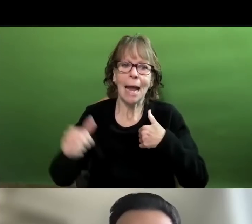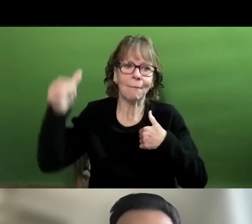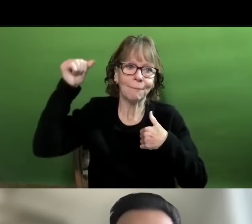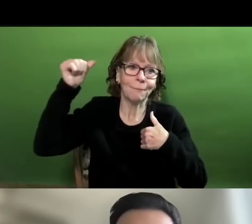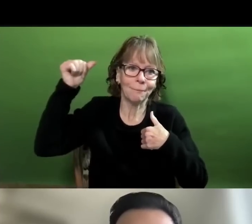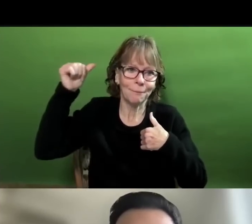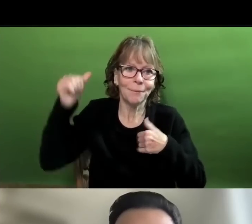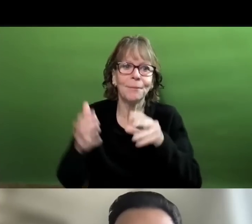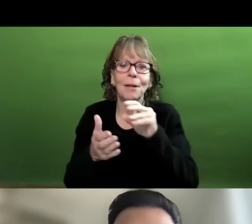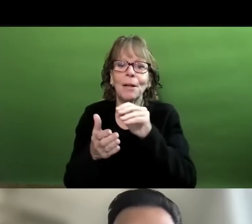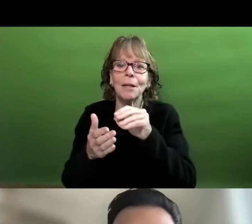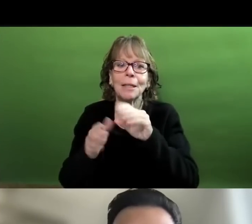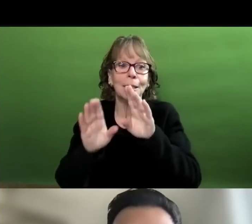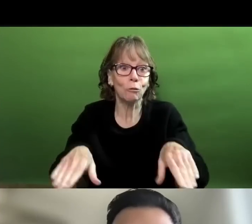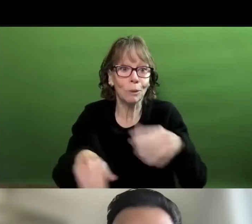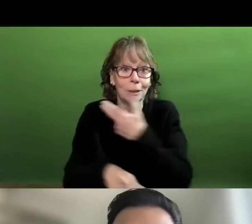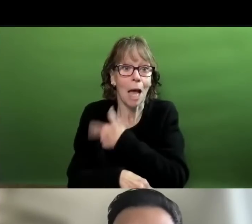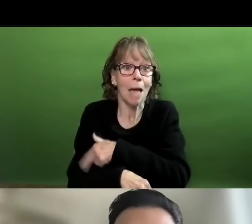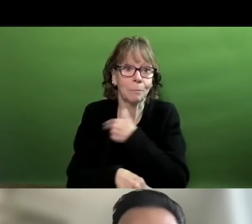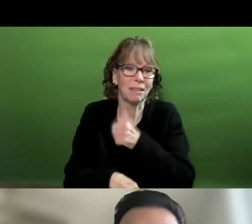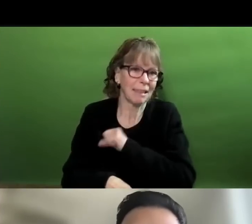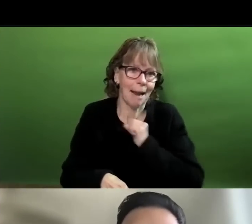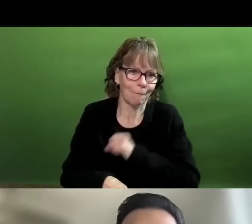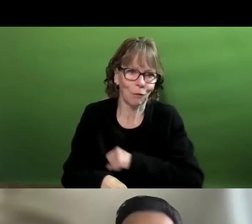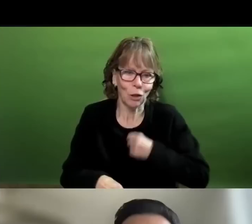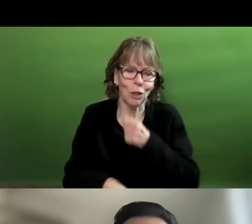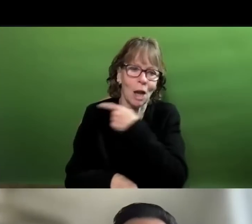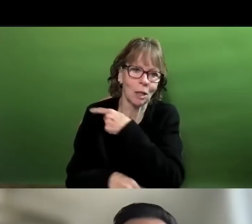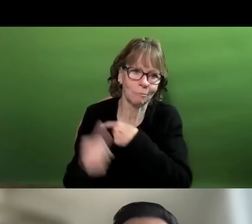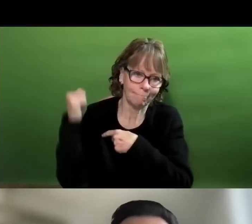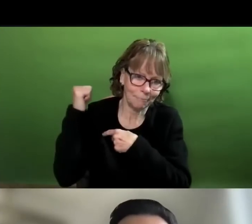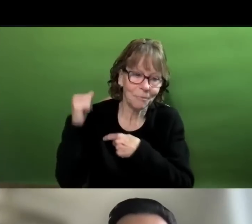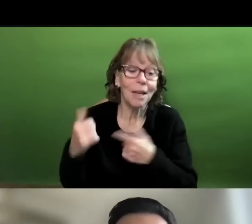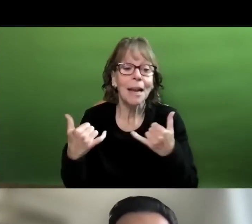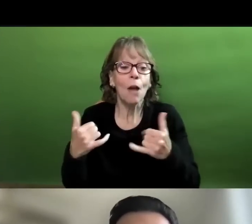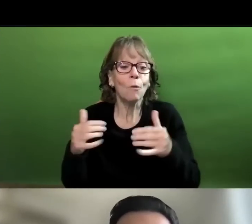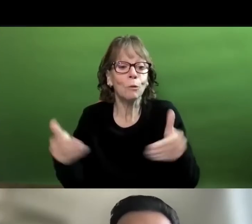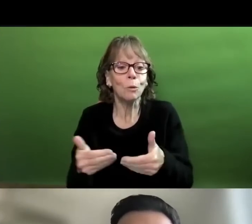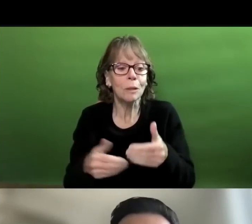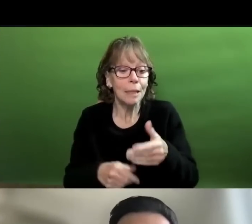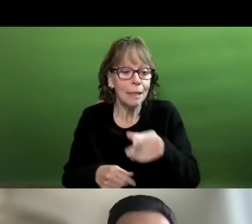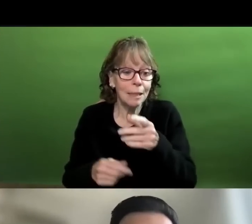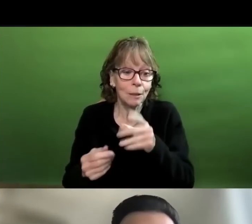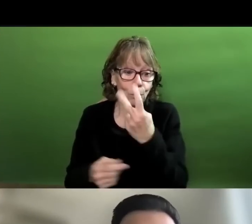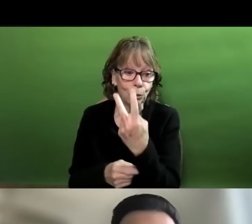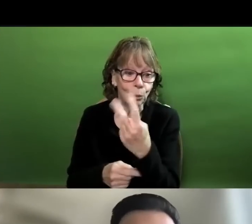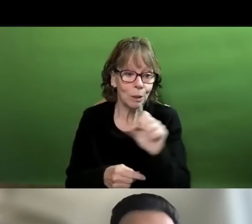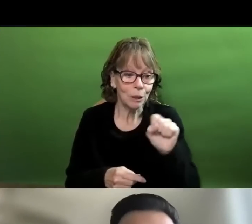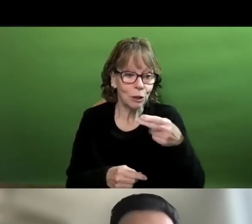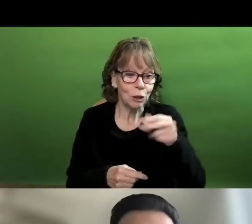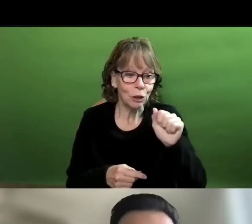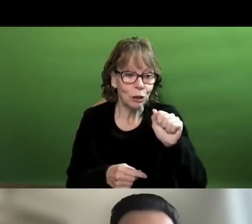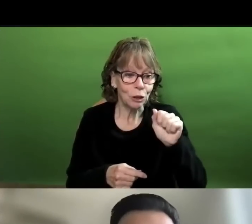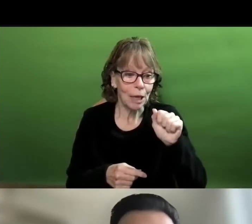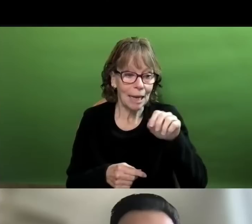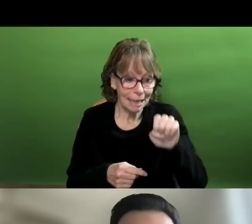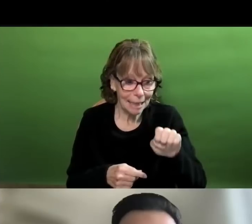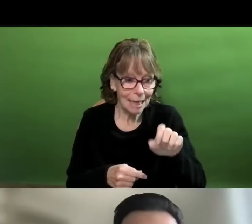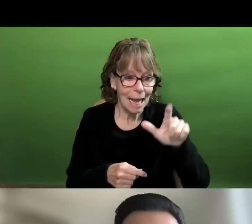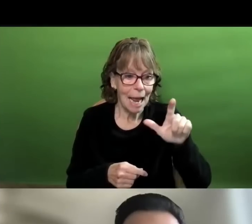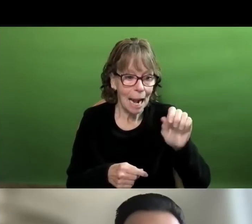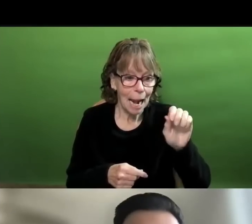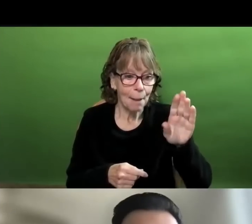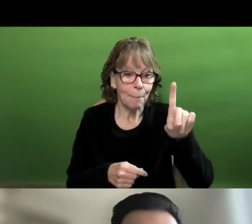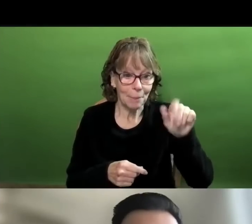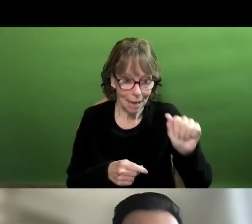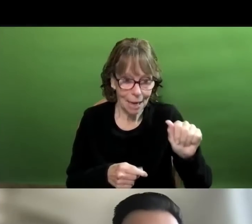background of the Stanford Children's Hospital. Again, I'm excited to introduce our two speakers. First, we'll be hearing from Shane Lamba. He's a research